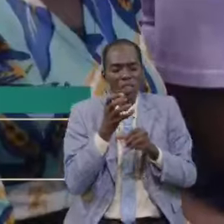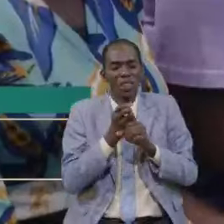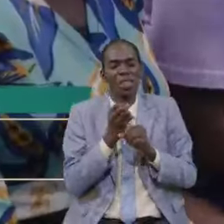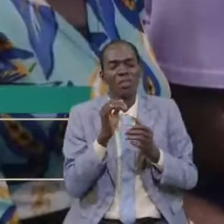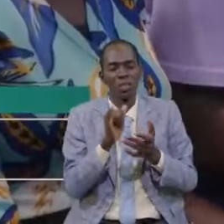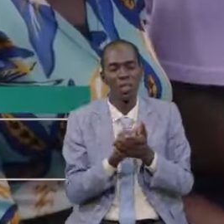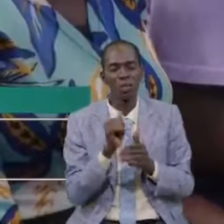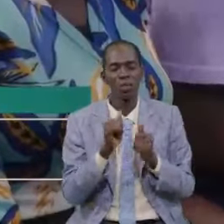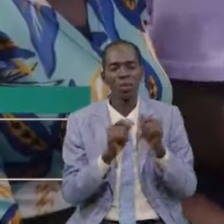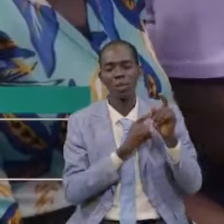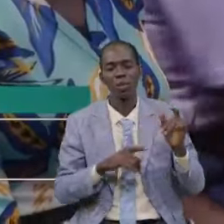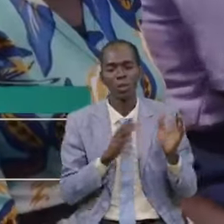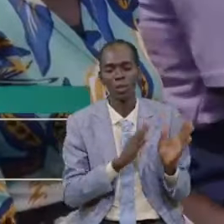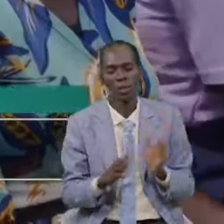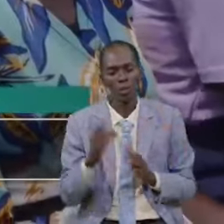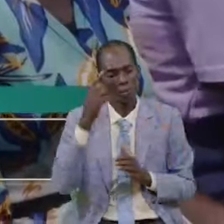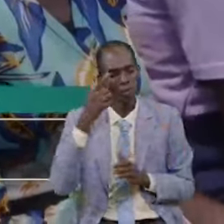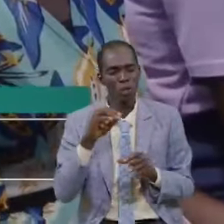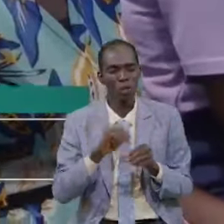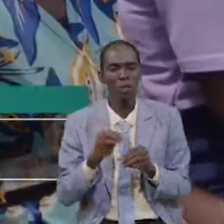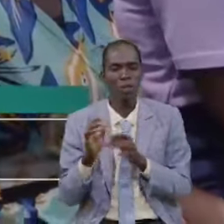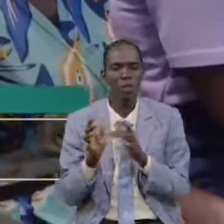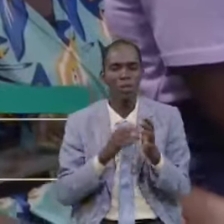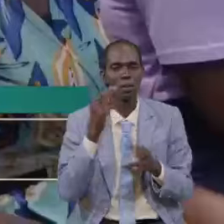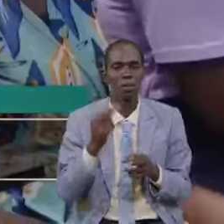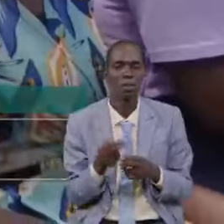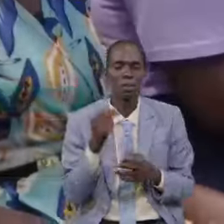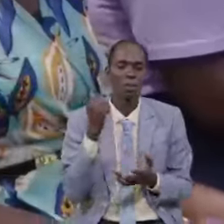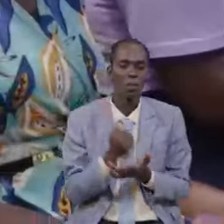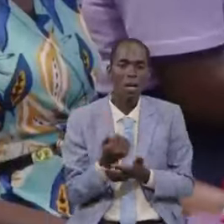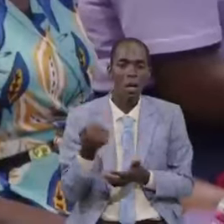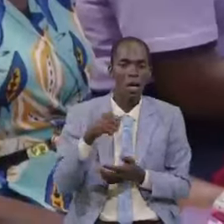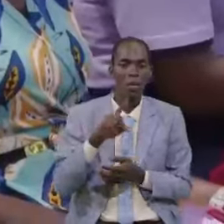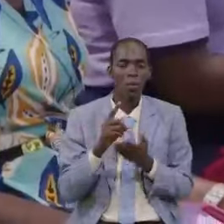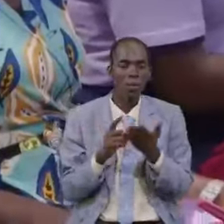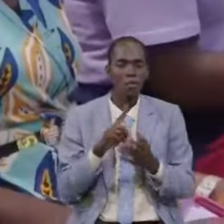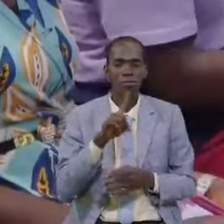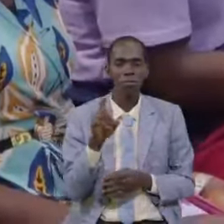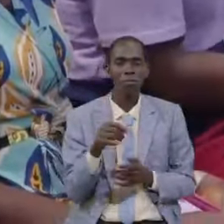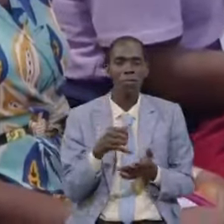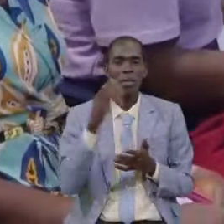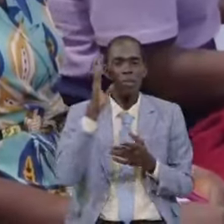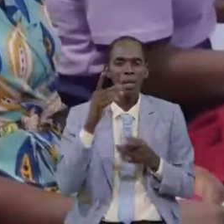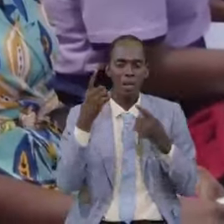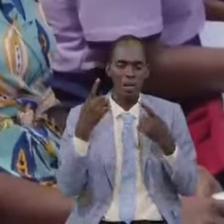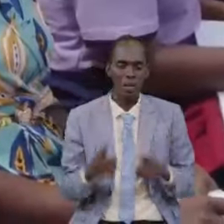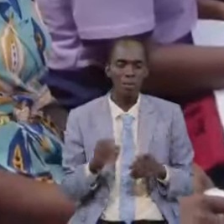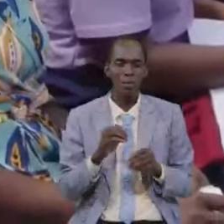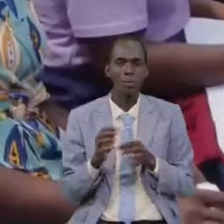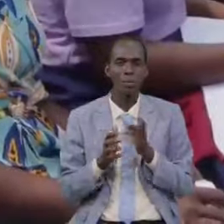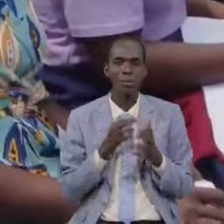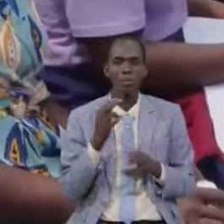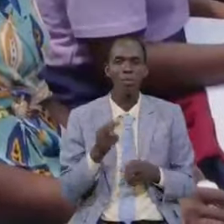Jesus' name. Anybody there? It will happen. I said it